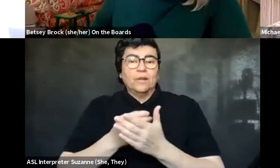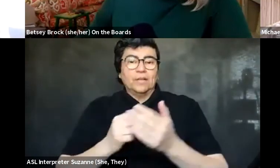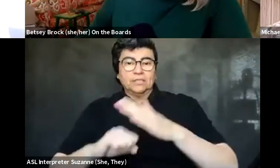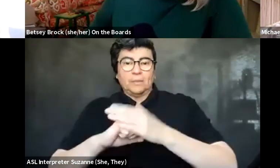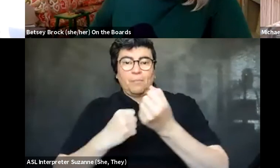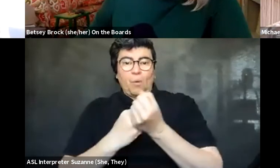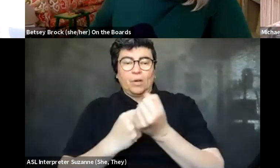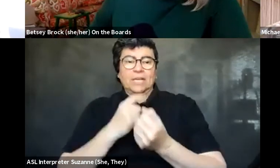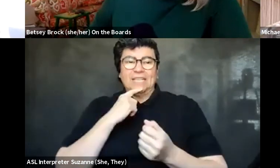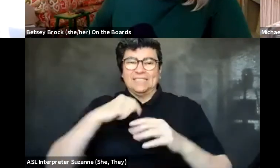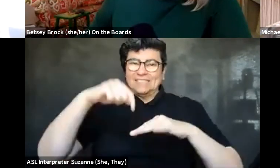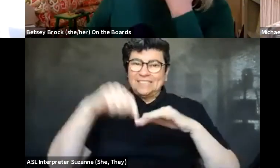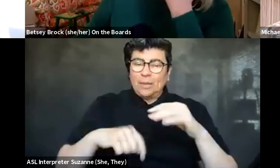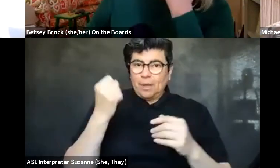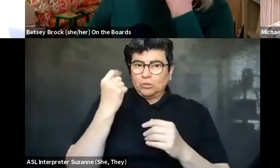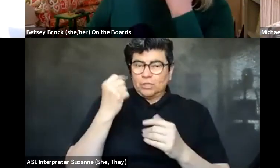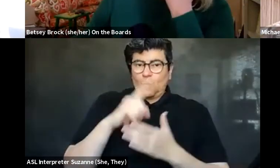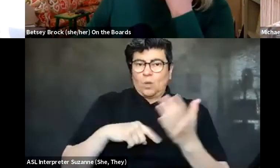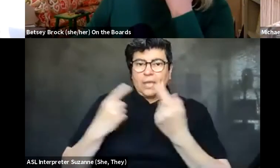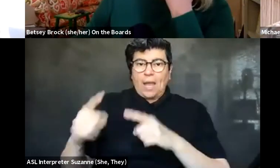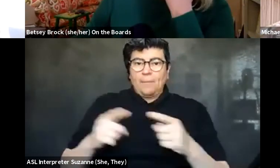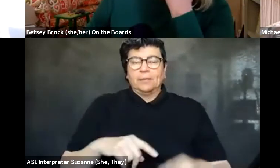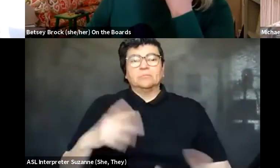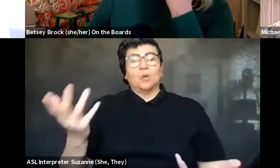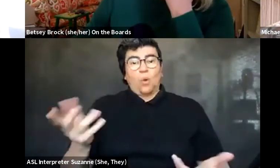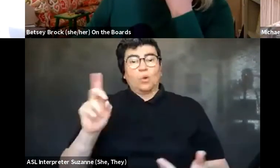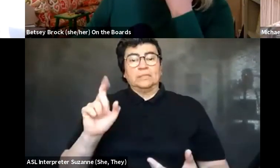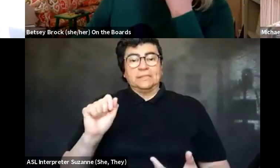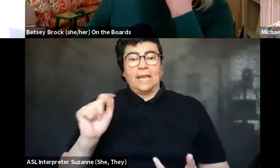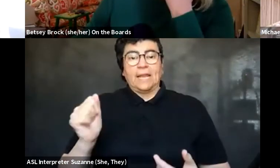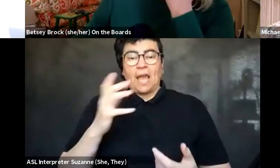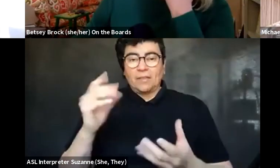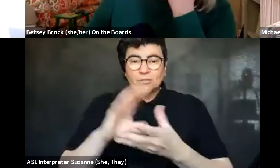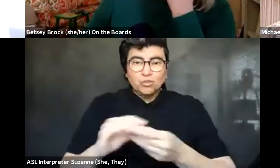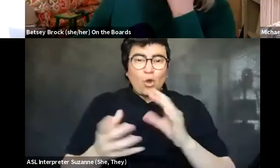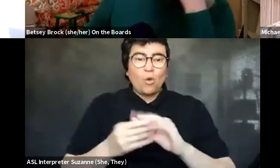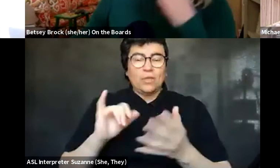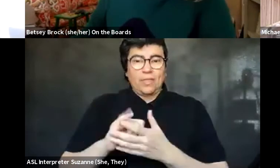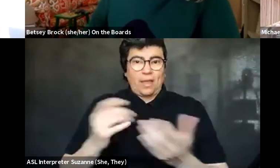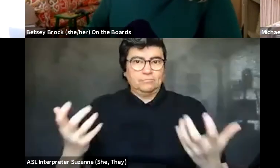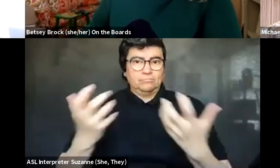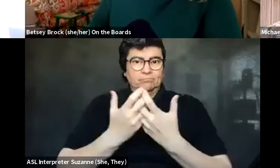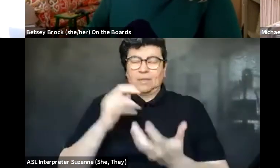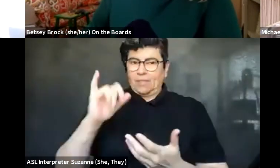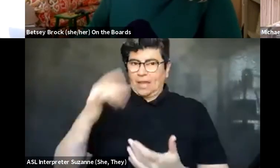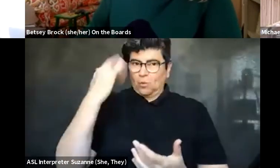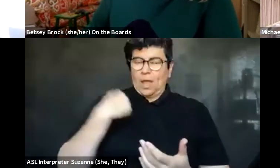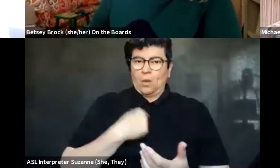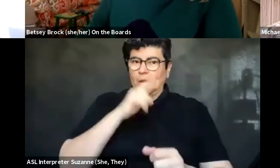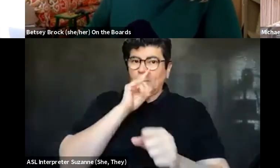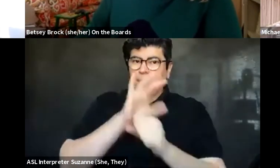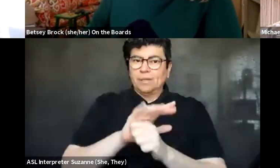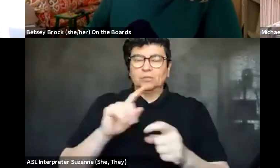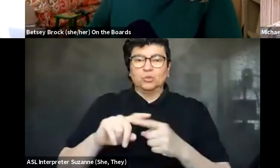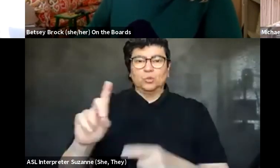is deep understanding of what is happening, data, and the stories, the narrative that go with them. That is why we are so committed to